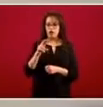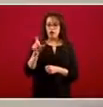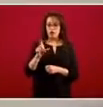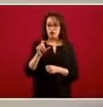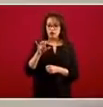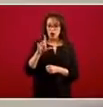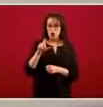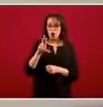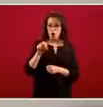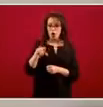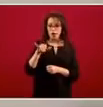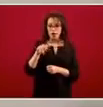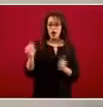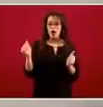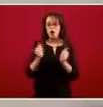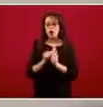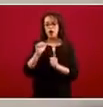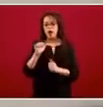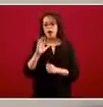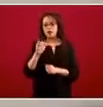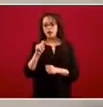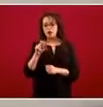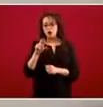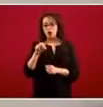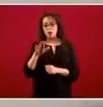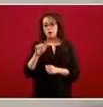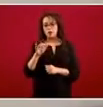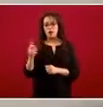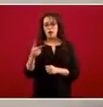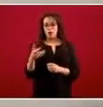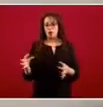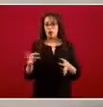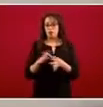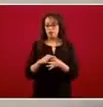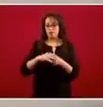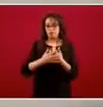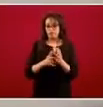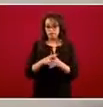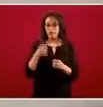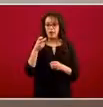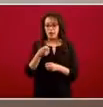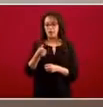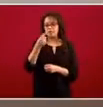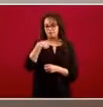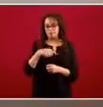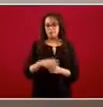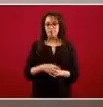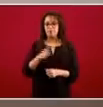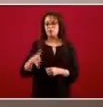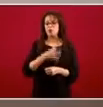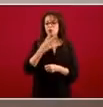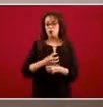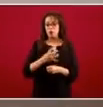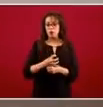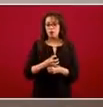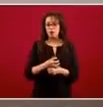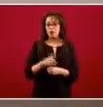hydroxychloroquine and azithromycin combined, and then in